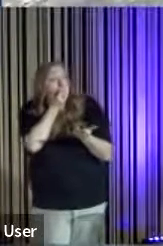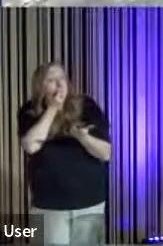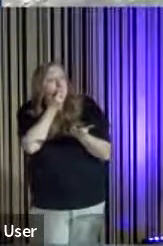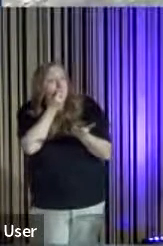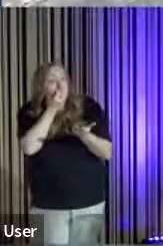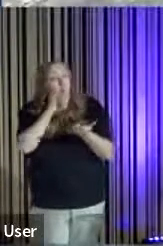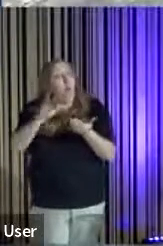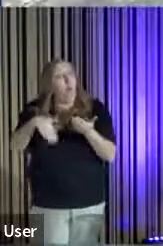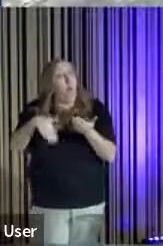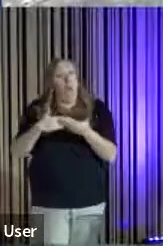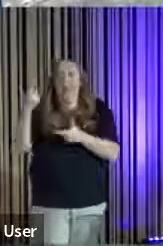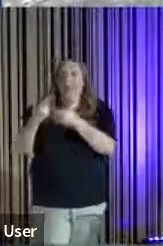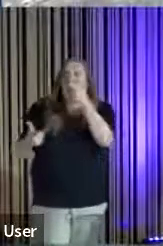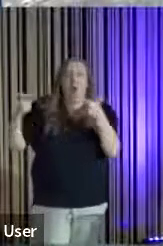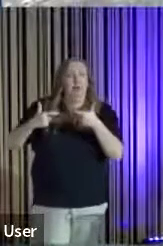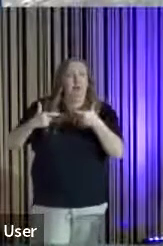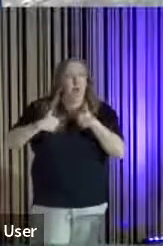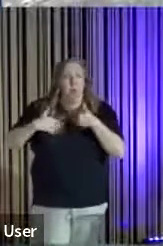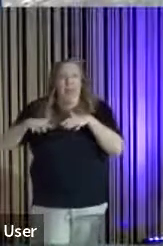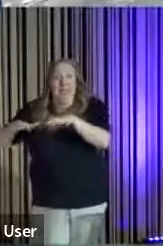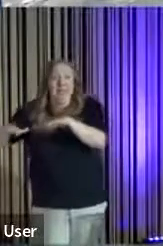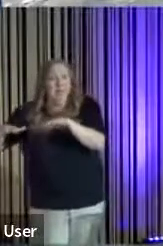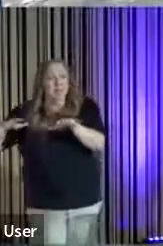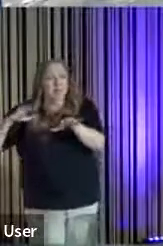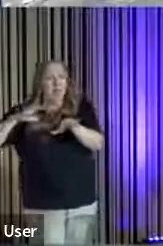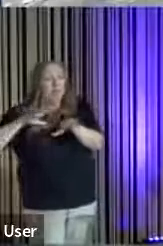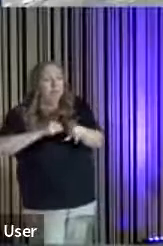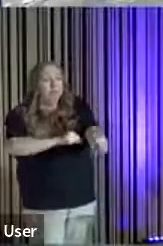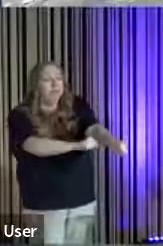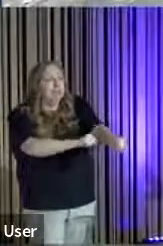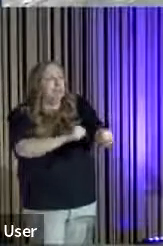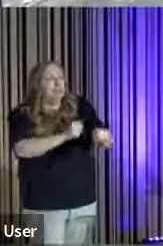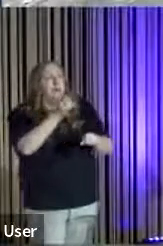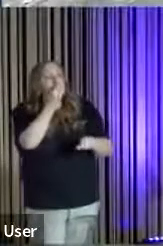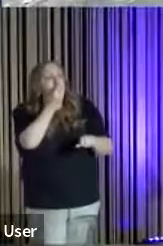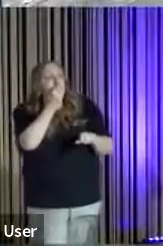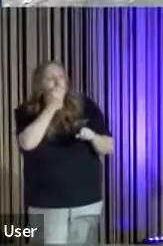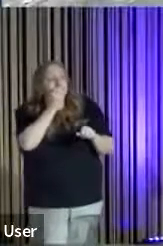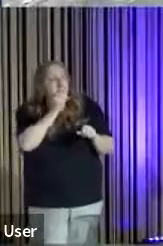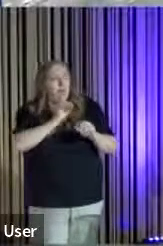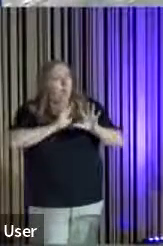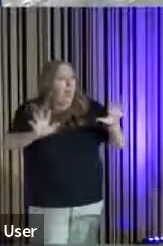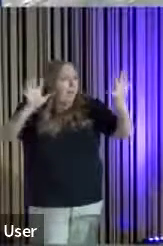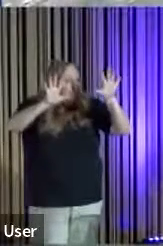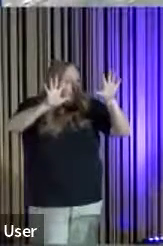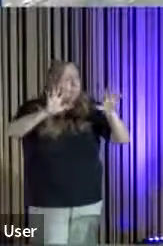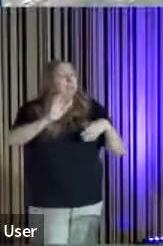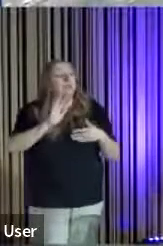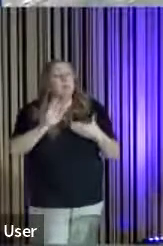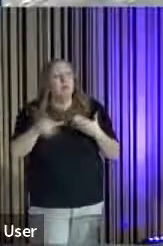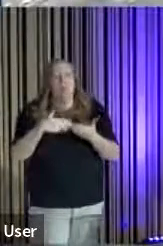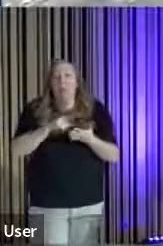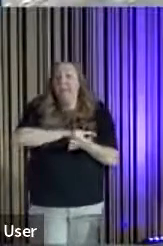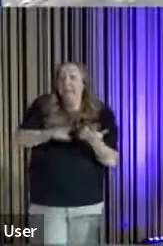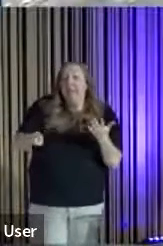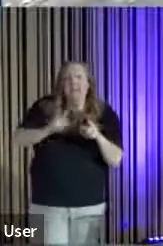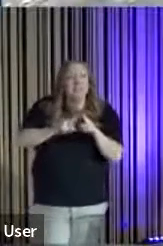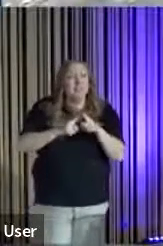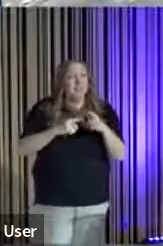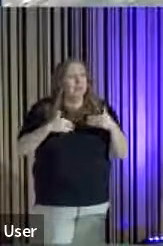organisms, the basis of the ocean food webs. These organisms, many of them that we